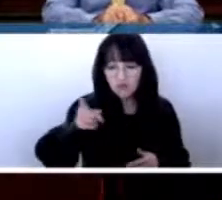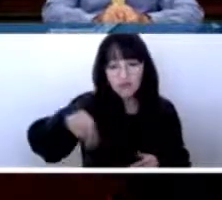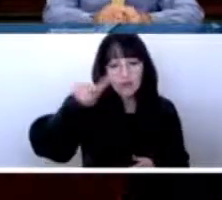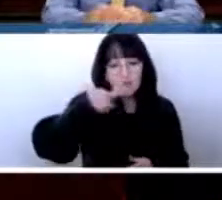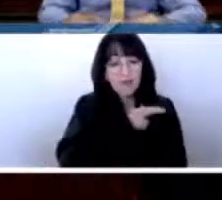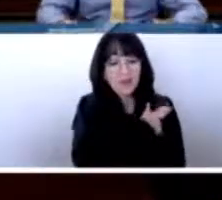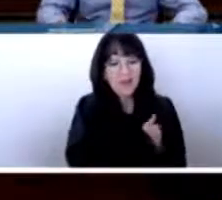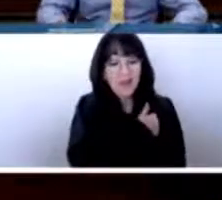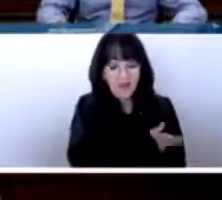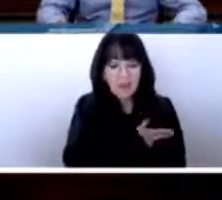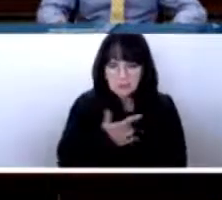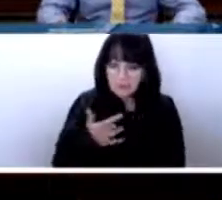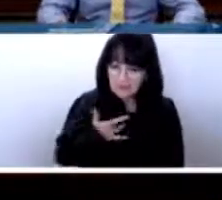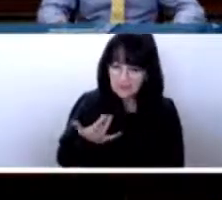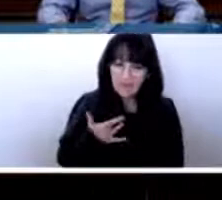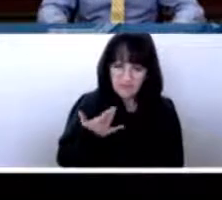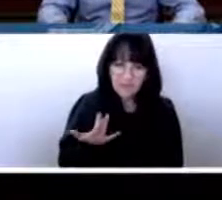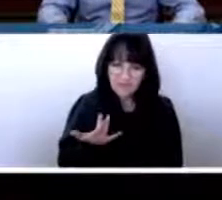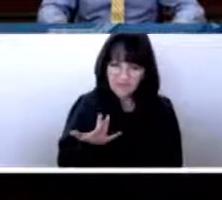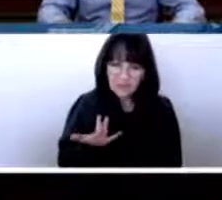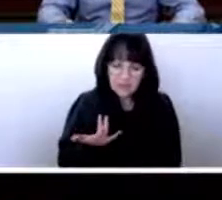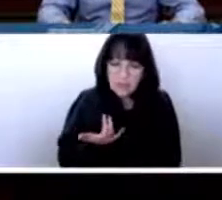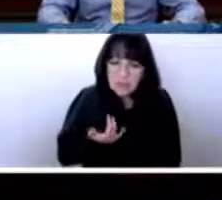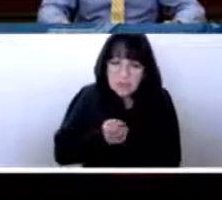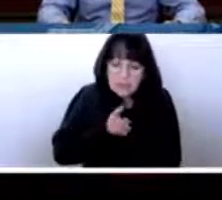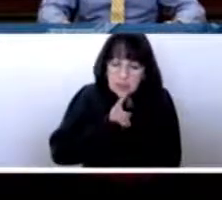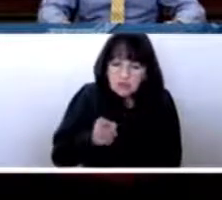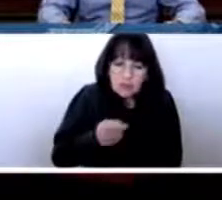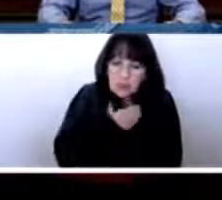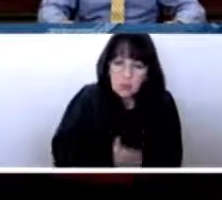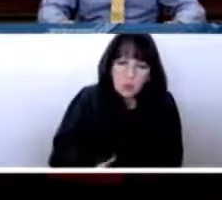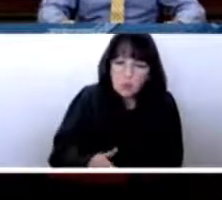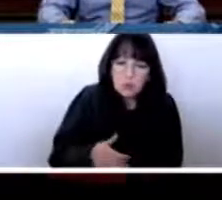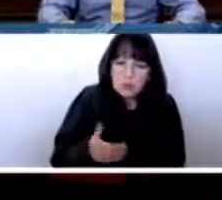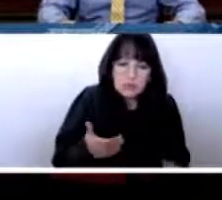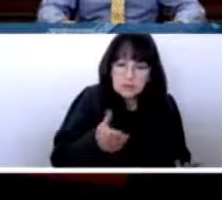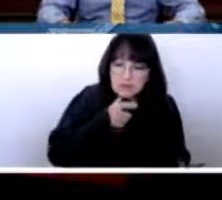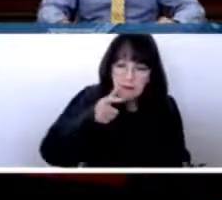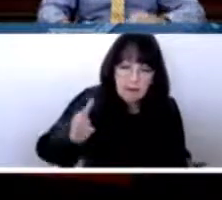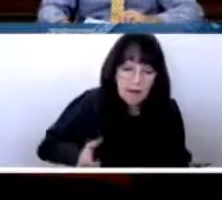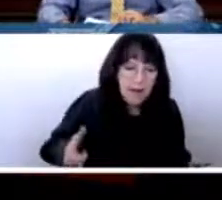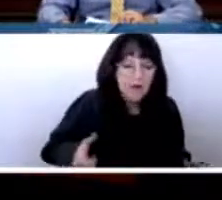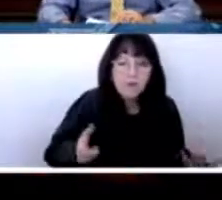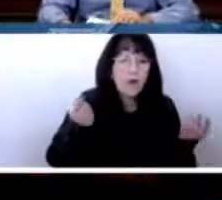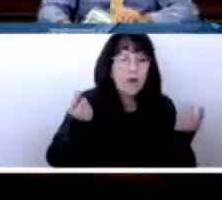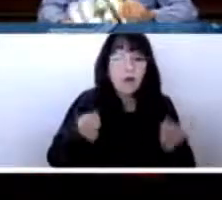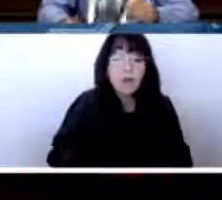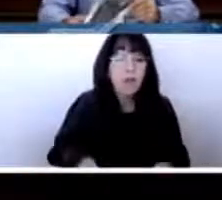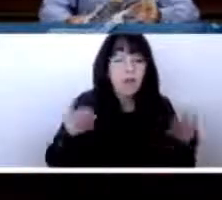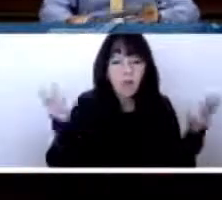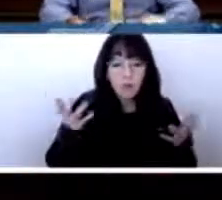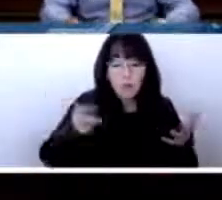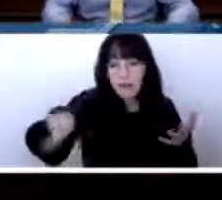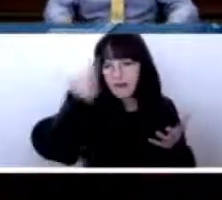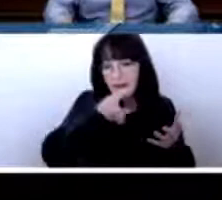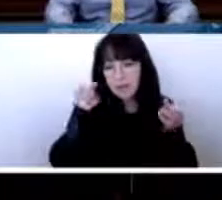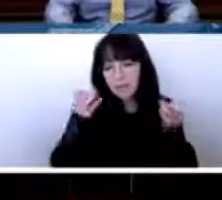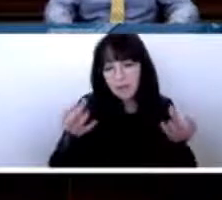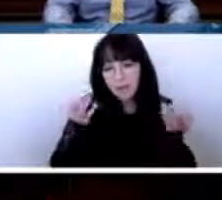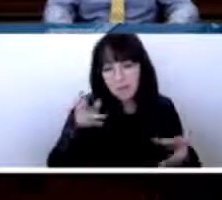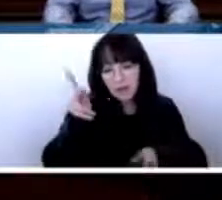that more people get vaccinated, make sure that people wear masks when they're in public settings or